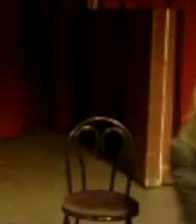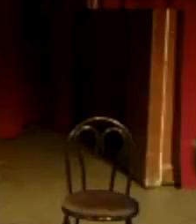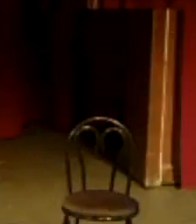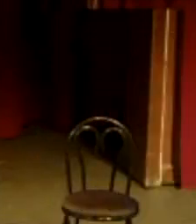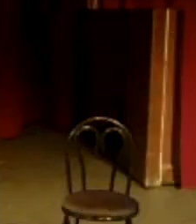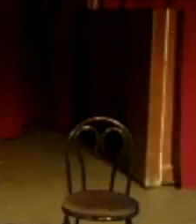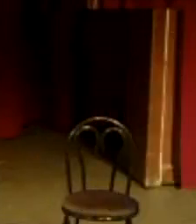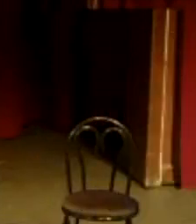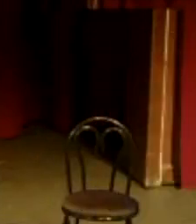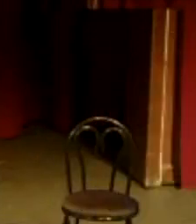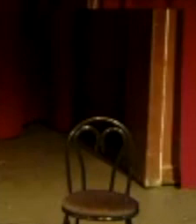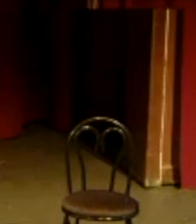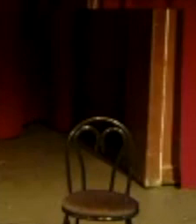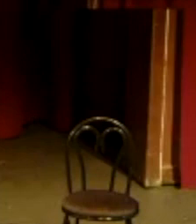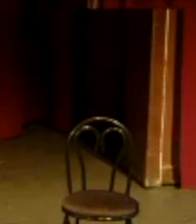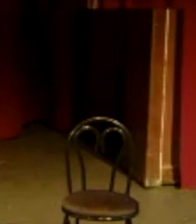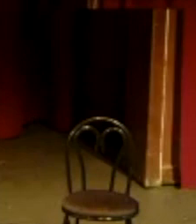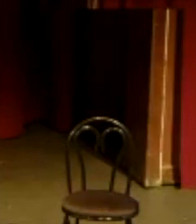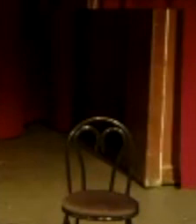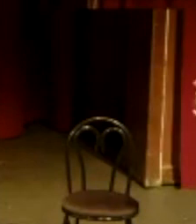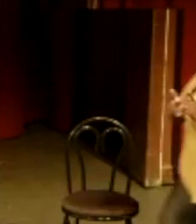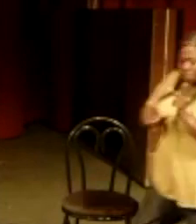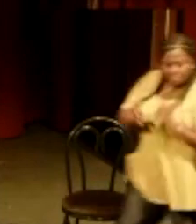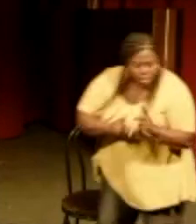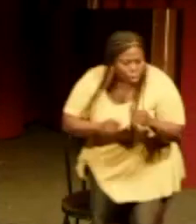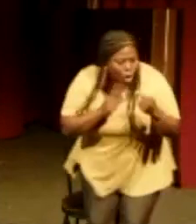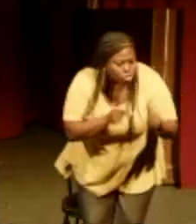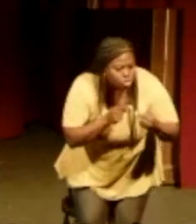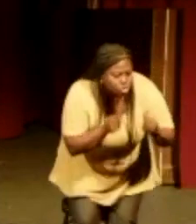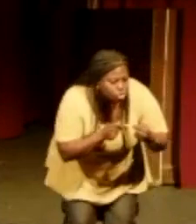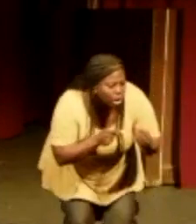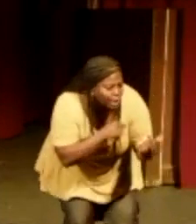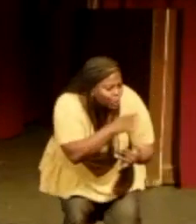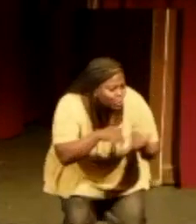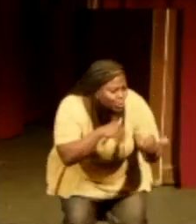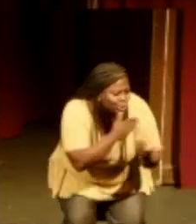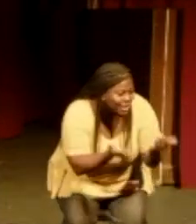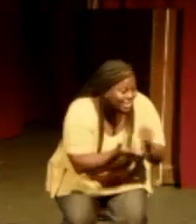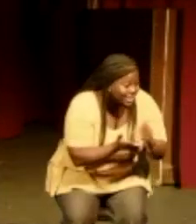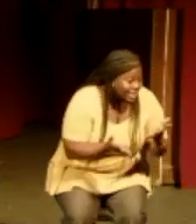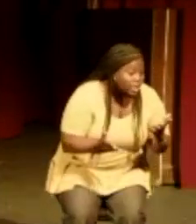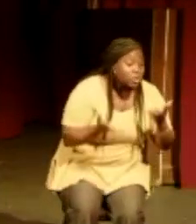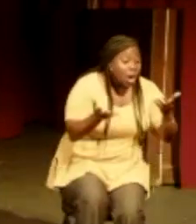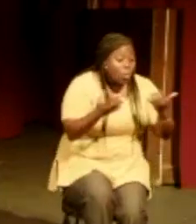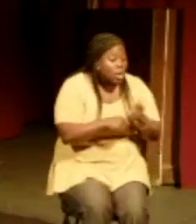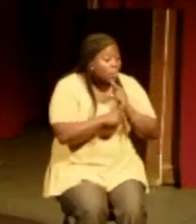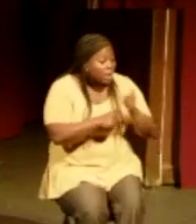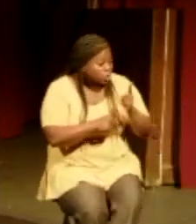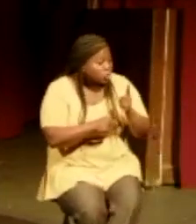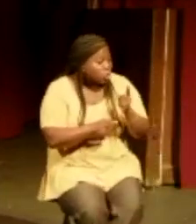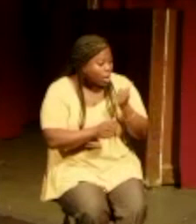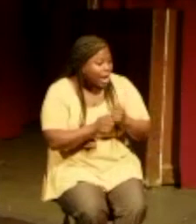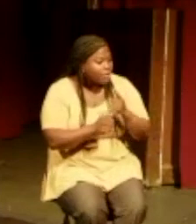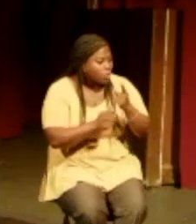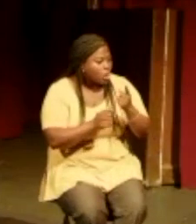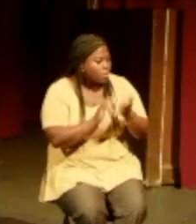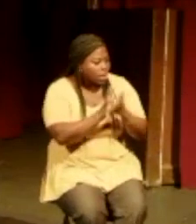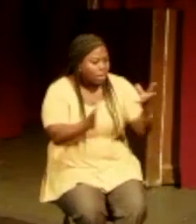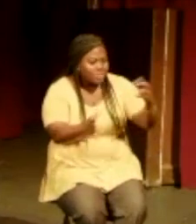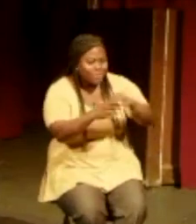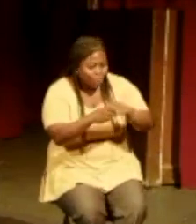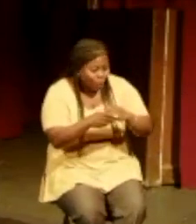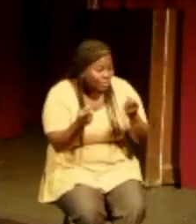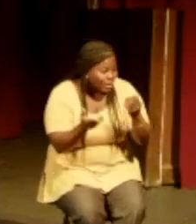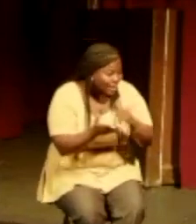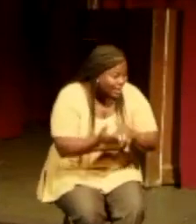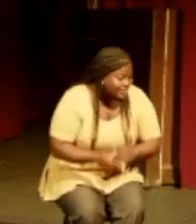And I want to be patient, and I want to gently and lovingly bring everyone back into the fold. But there are